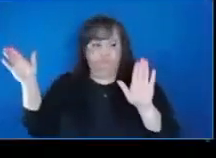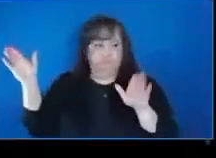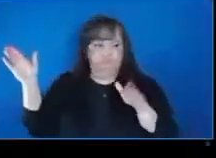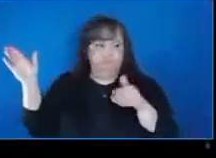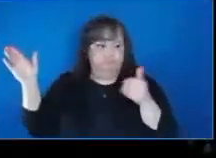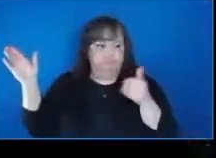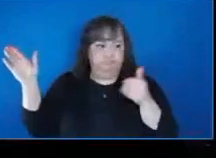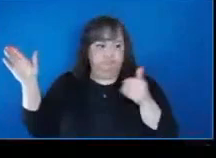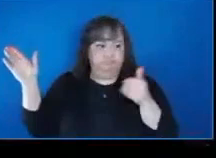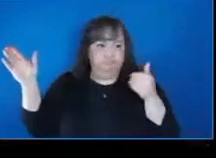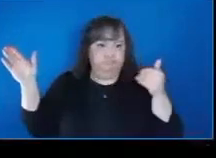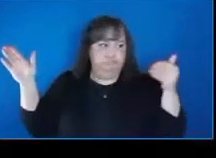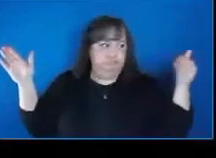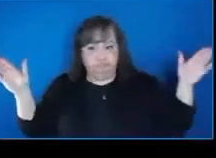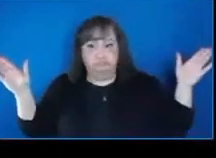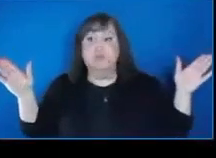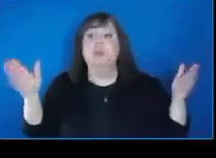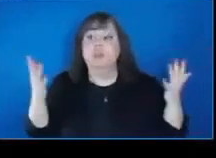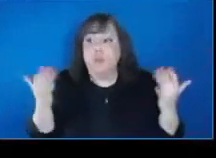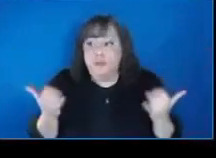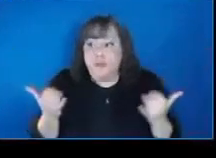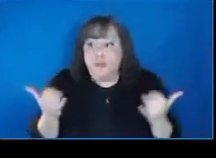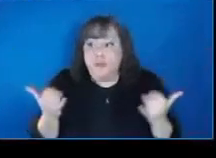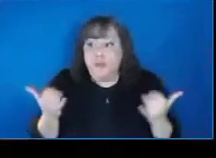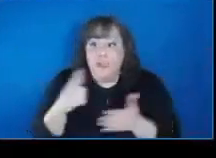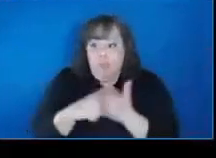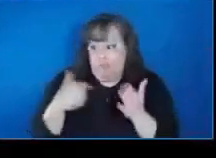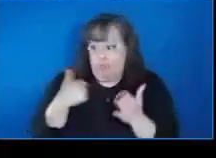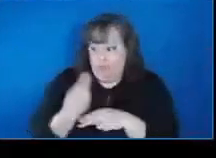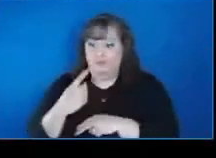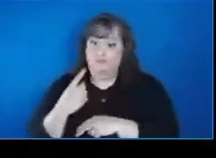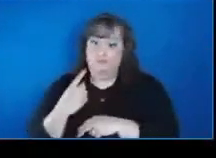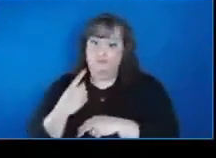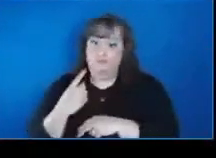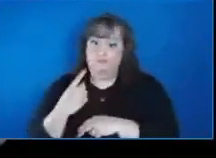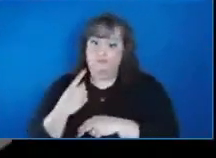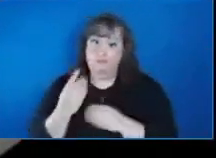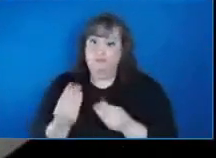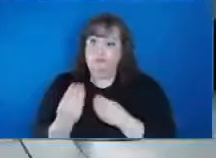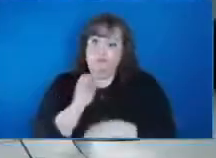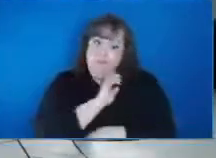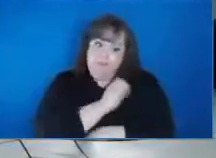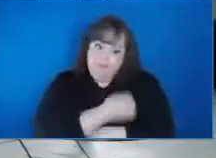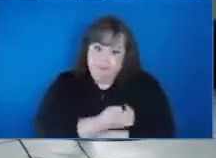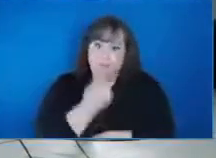power the DART mission on its way to crashing into an asteroid.